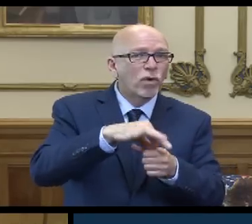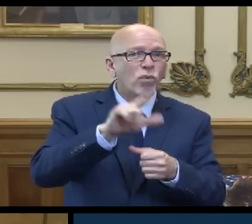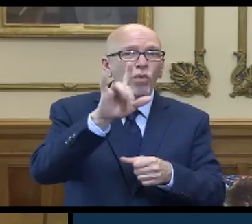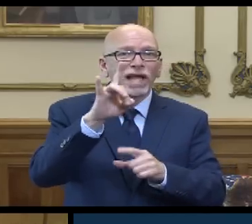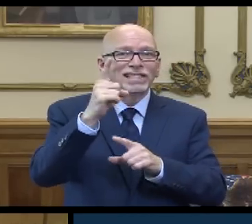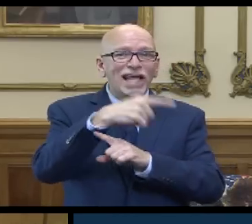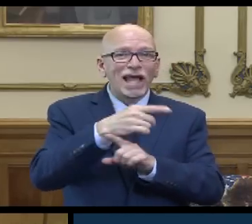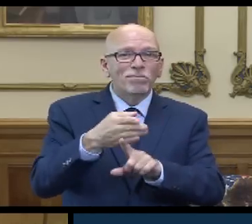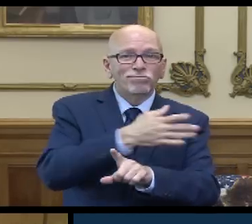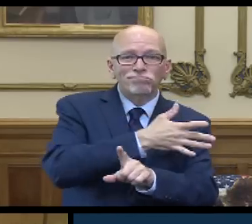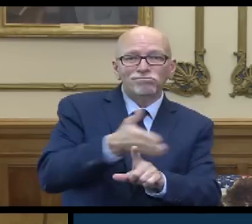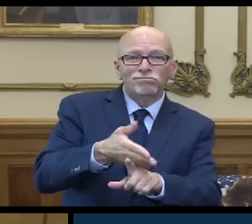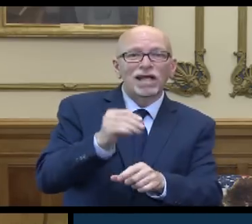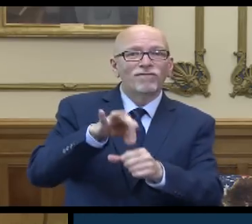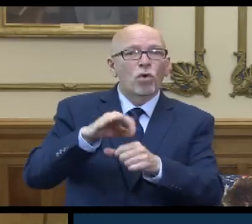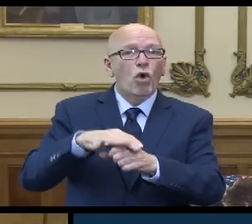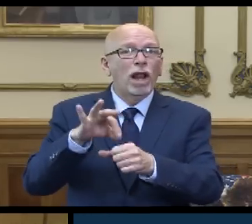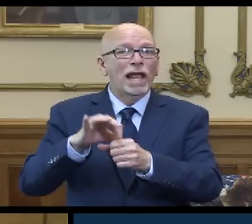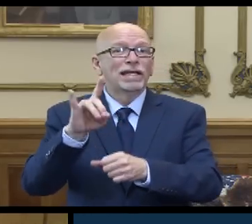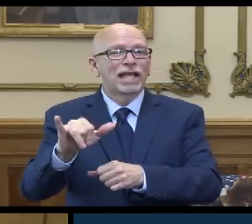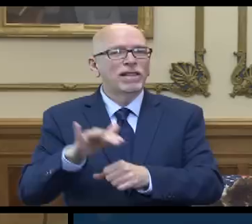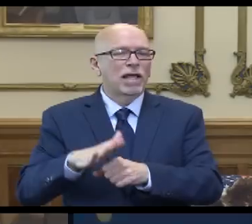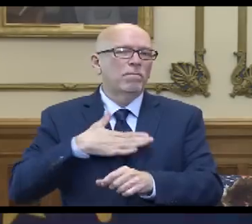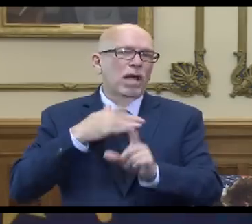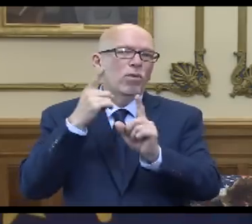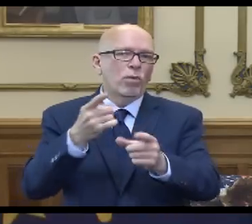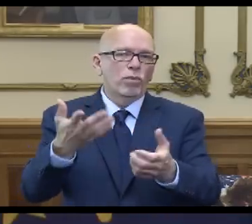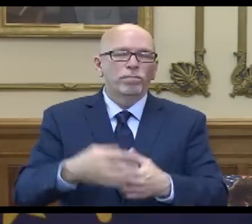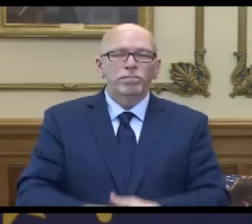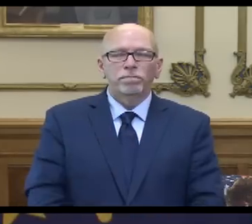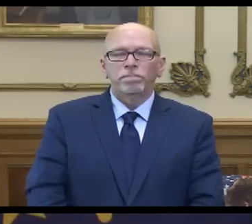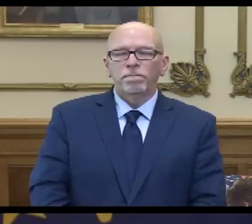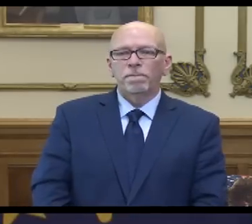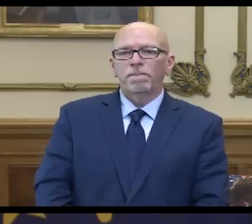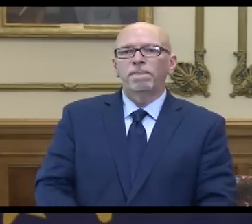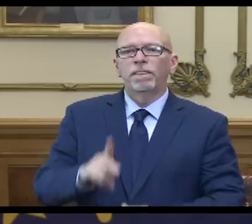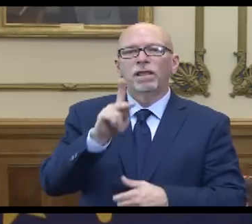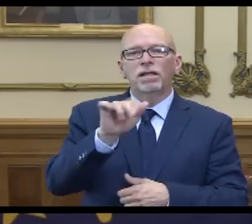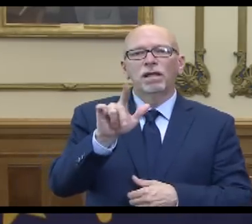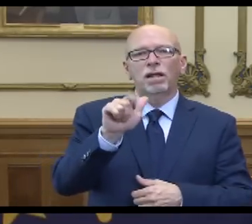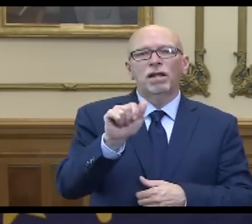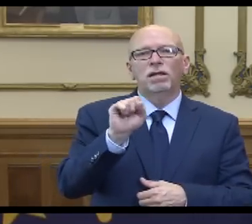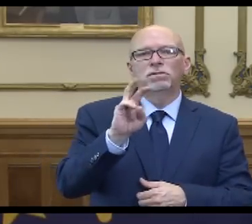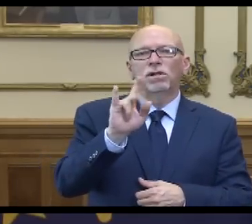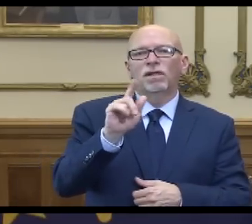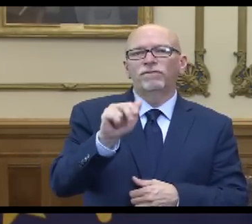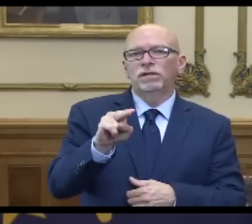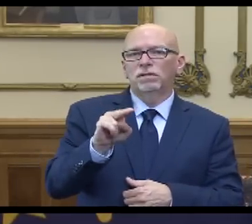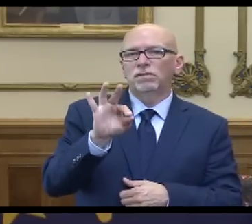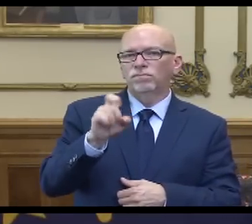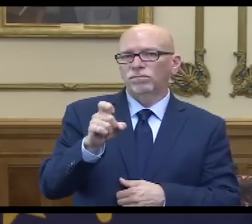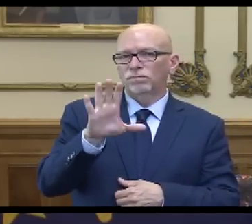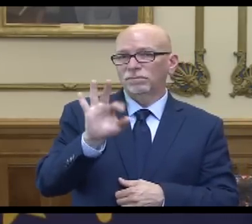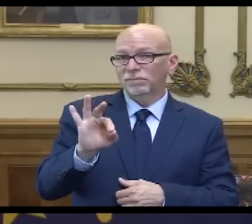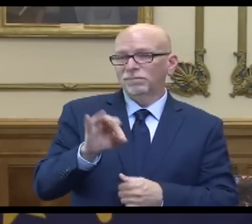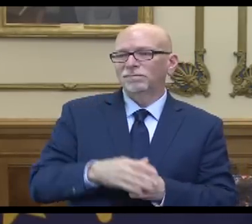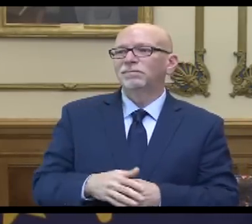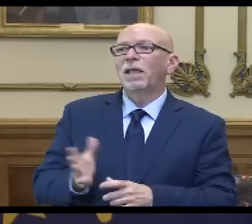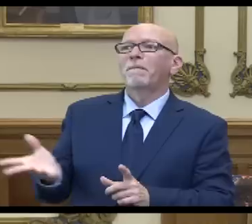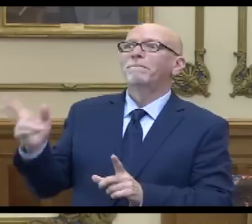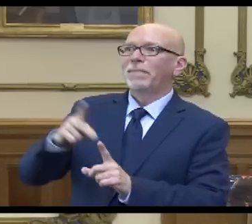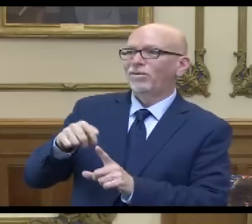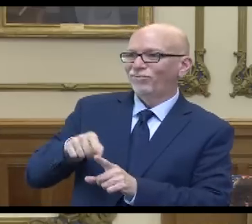and voting on Election Day. That's my goal. Thank you. Kayla Sullivan, Fox 59. Back to you,